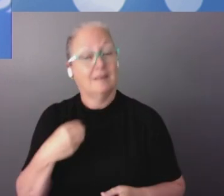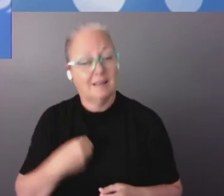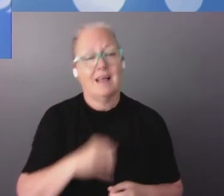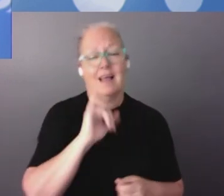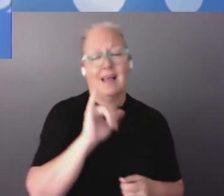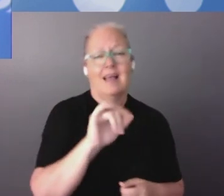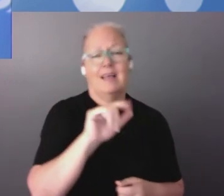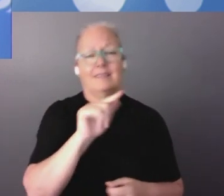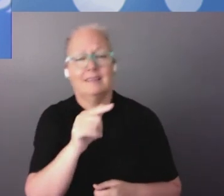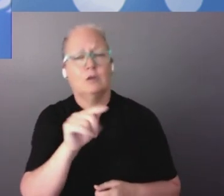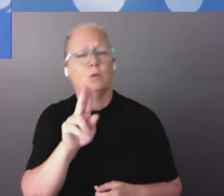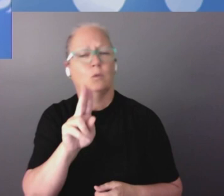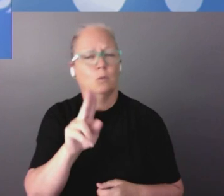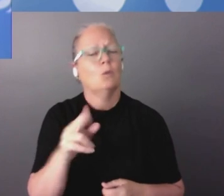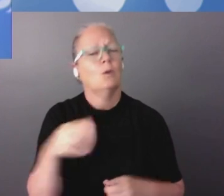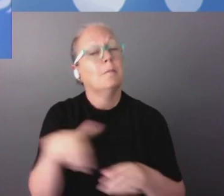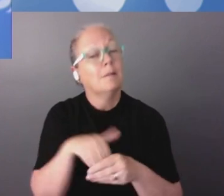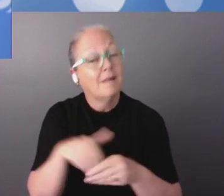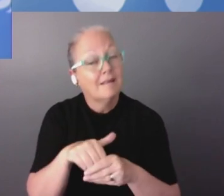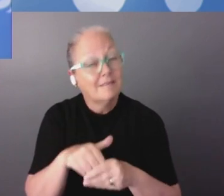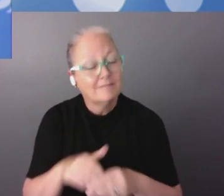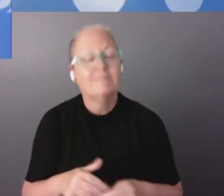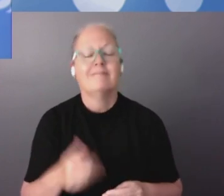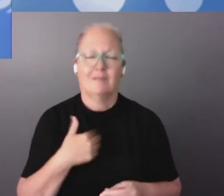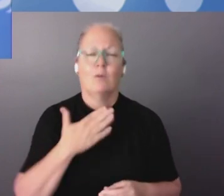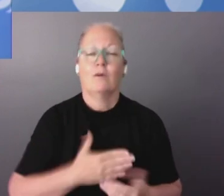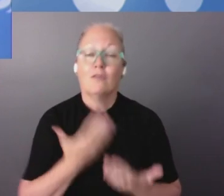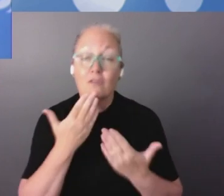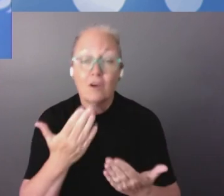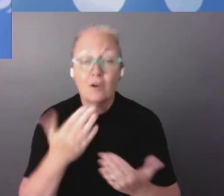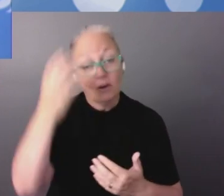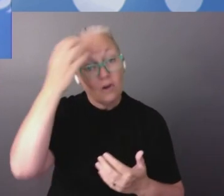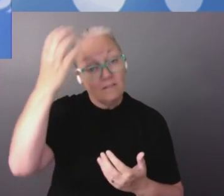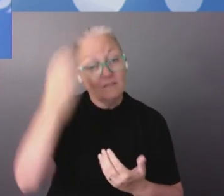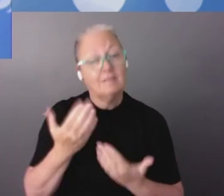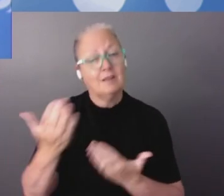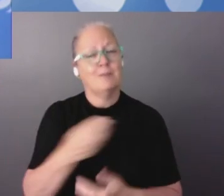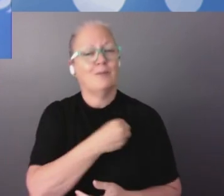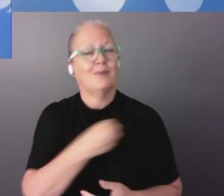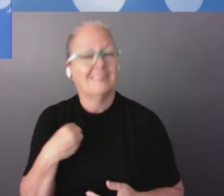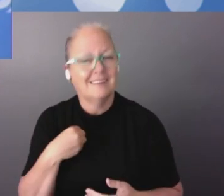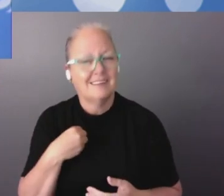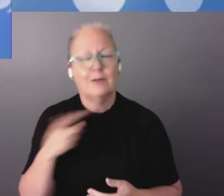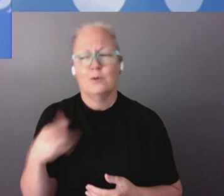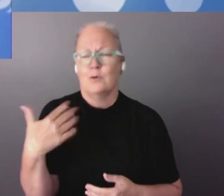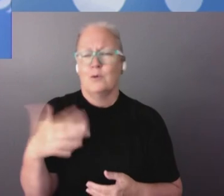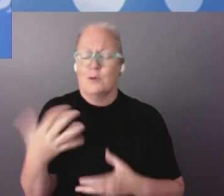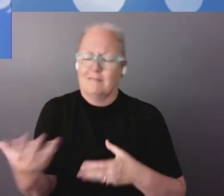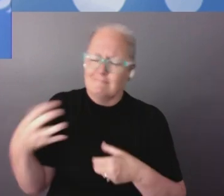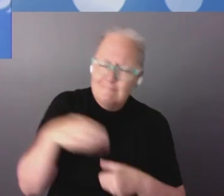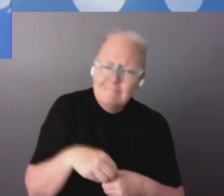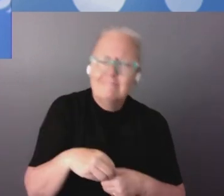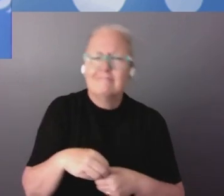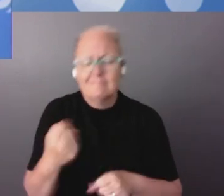membership. Let me take a moment to thank the government of Poland for its many valuable contributions to our work over so